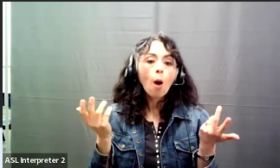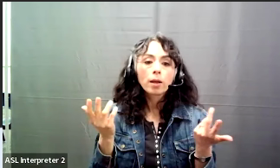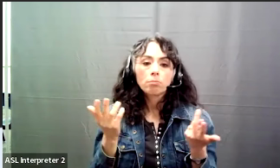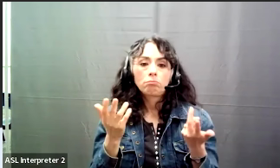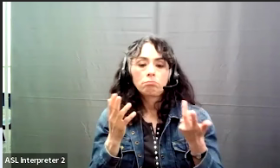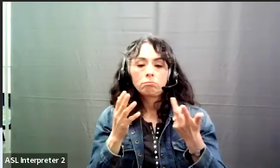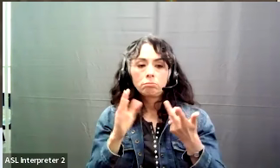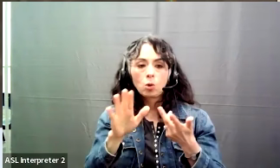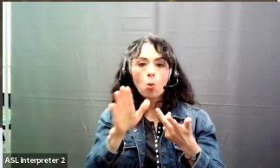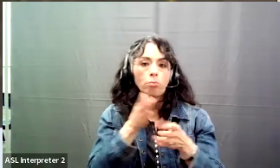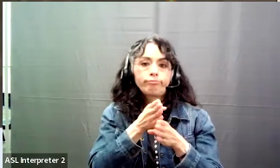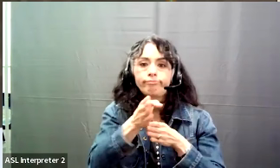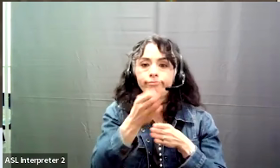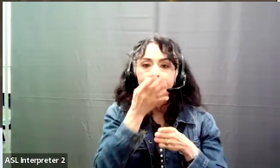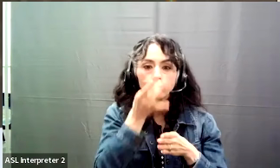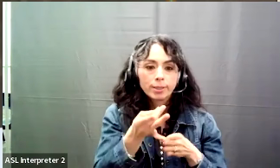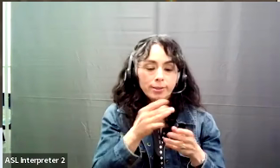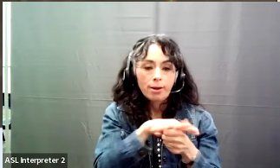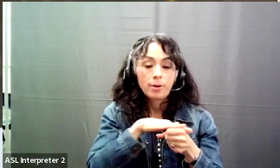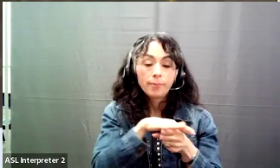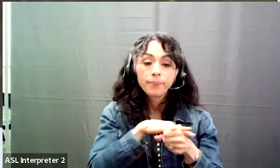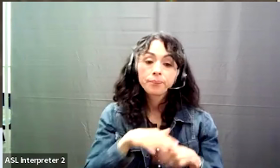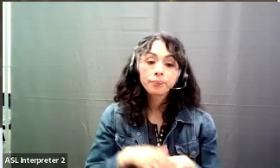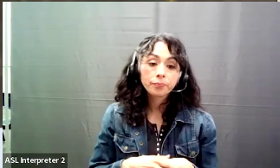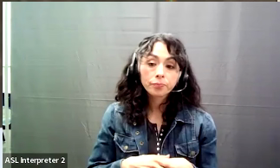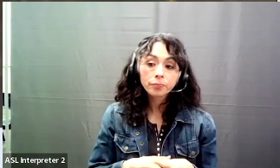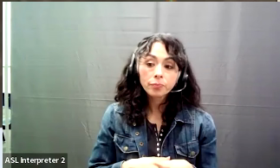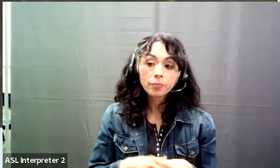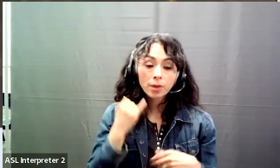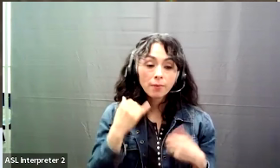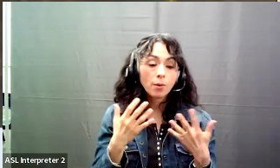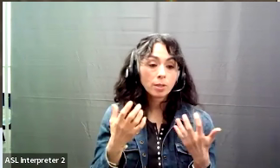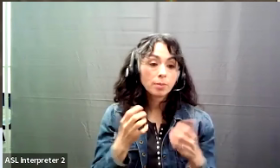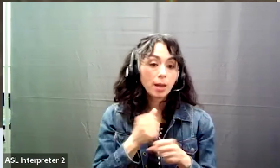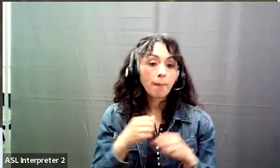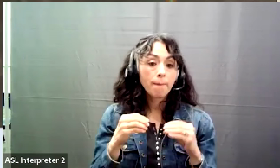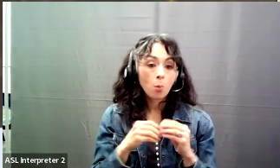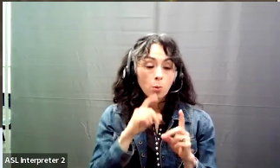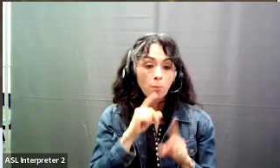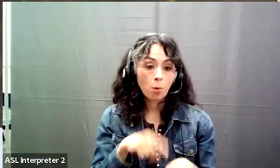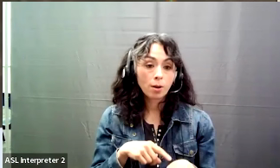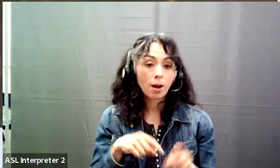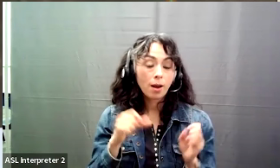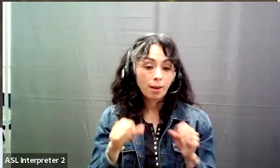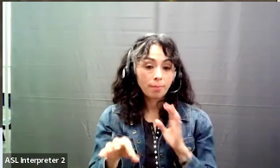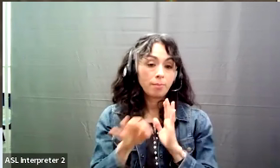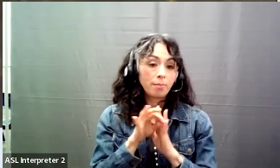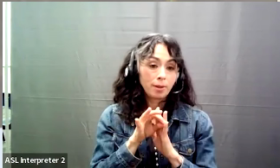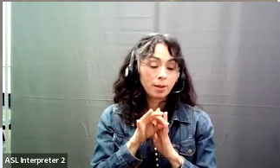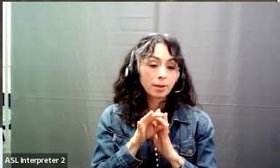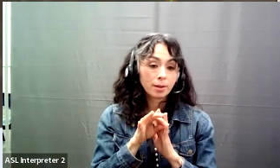interest. If I want to create even more, or I